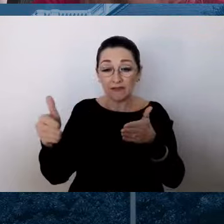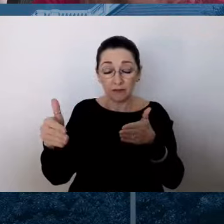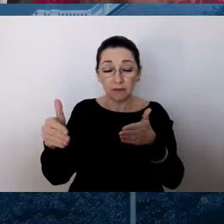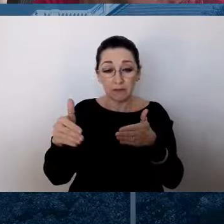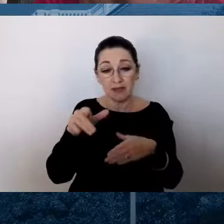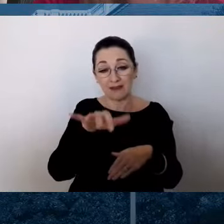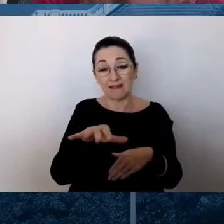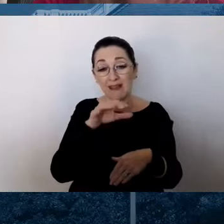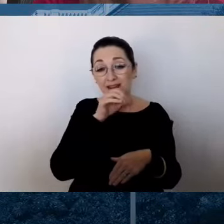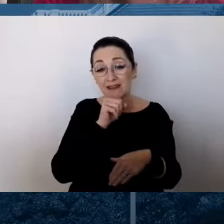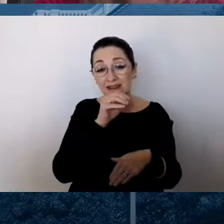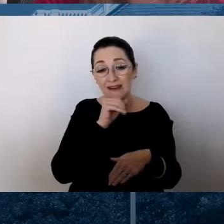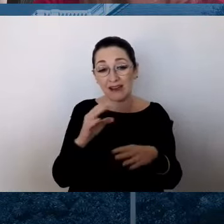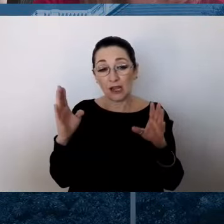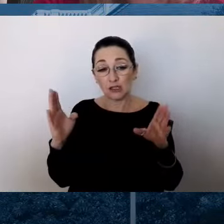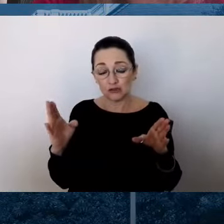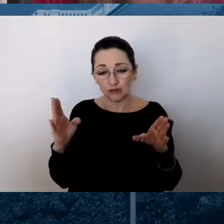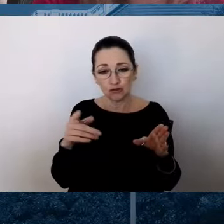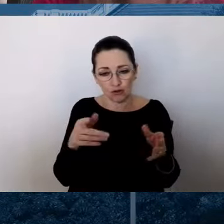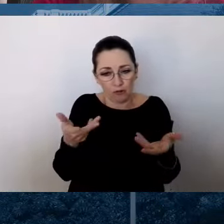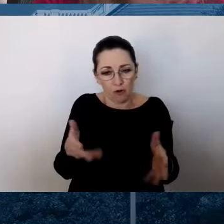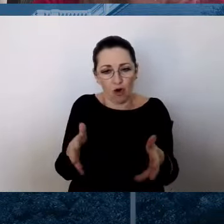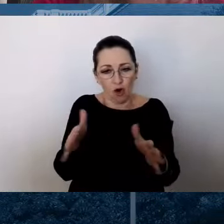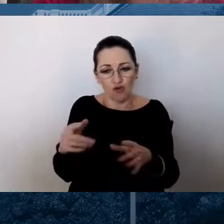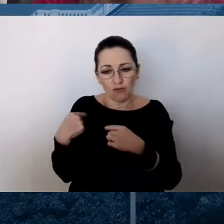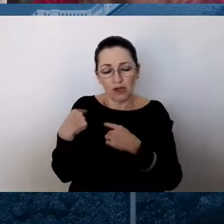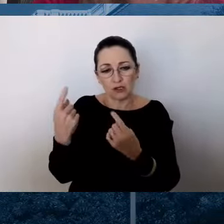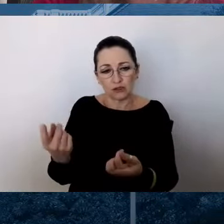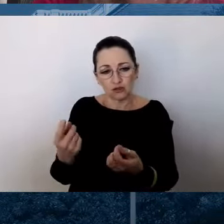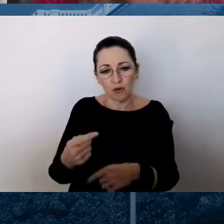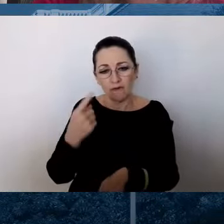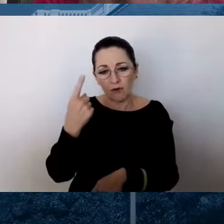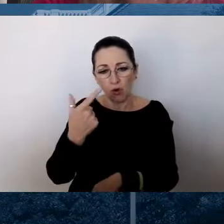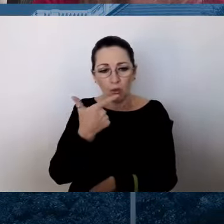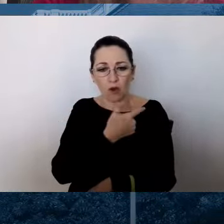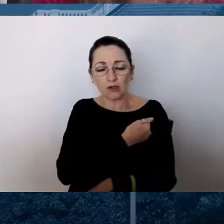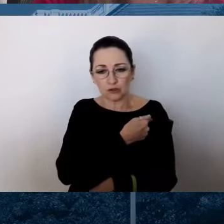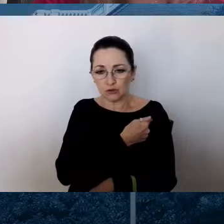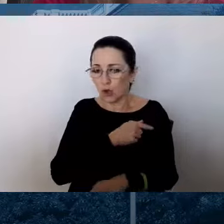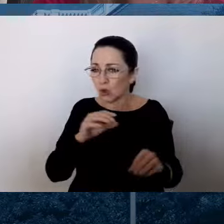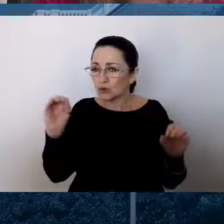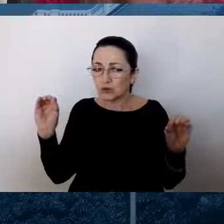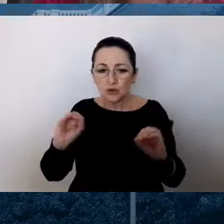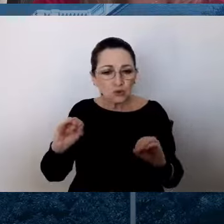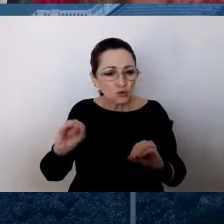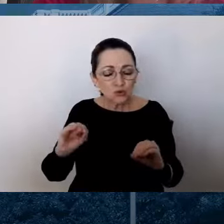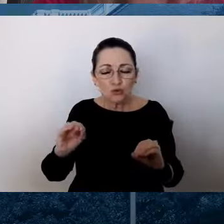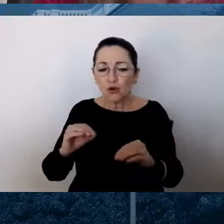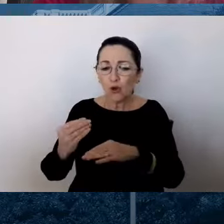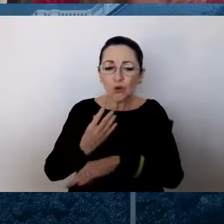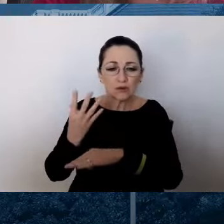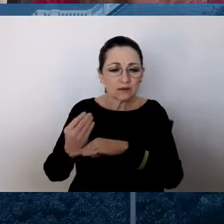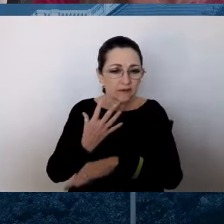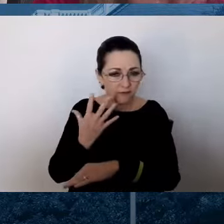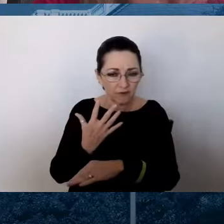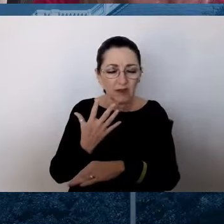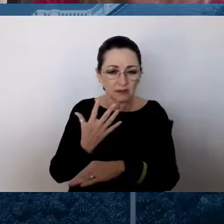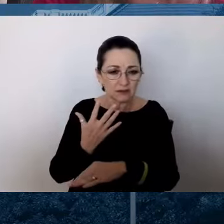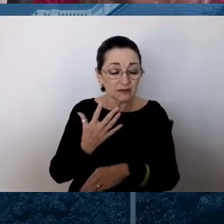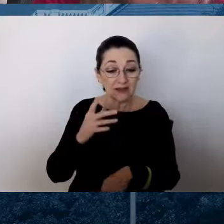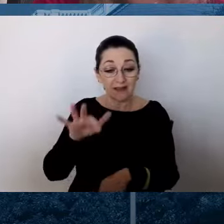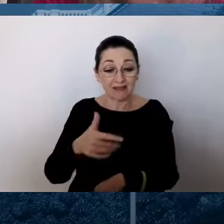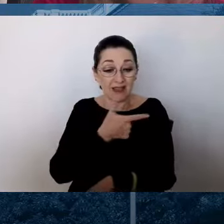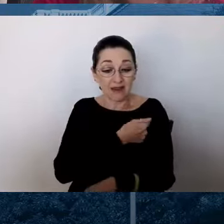age group have gotten at least one dose of the vaccine, and there have been no serious side effects like myocarditis identified. The vaccine will